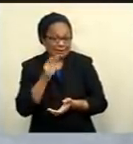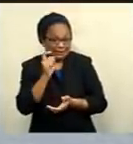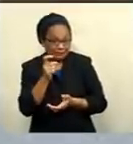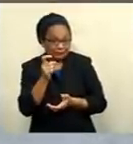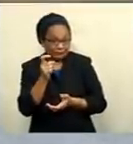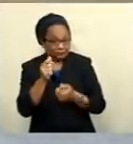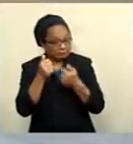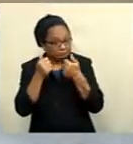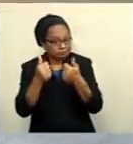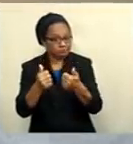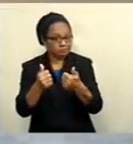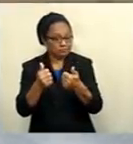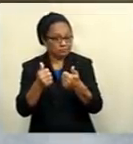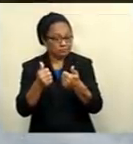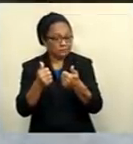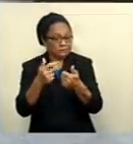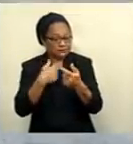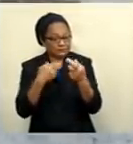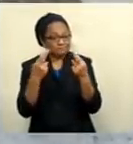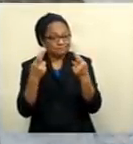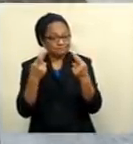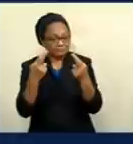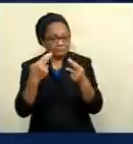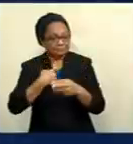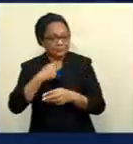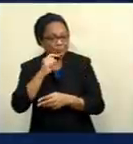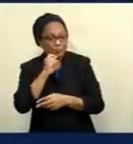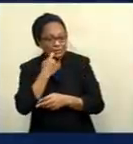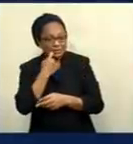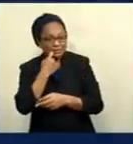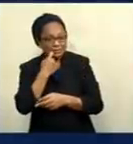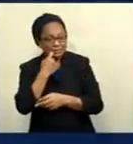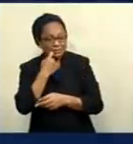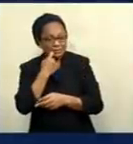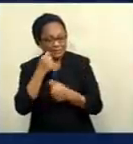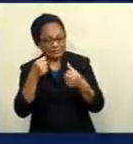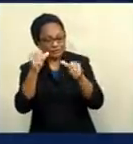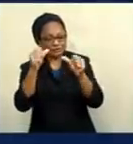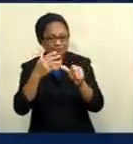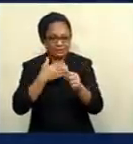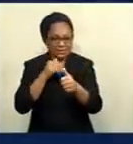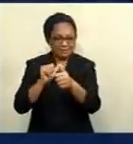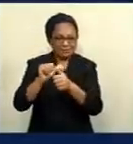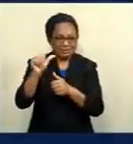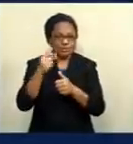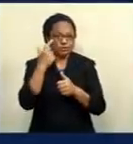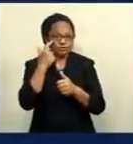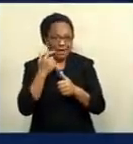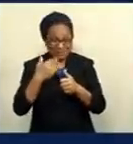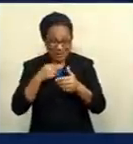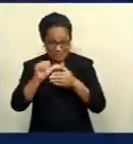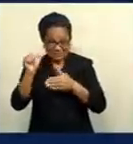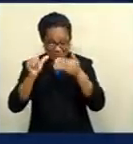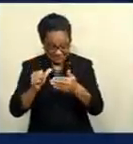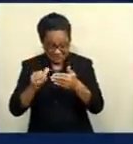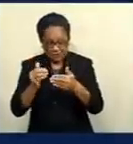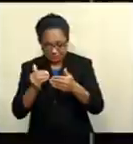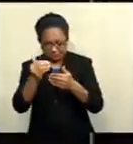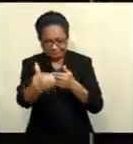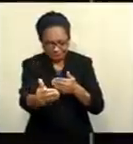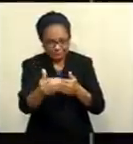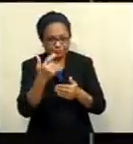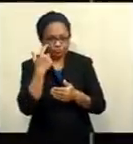well, and I hope I would do my best to go past my personal